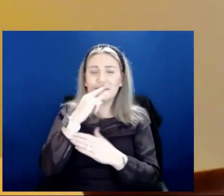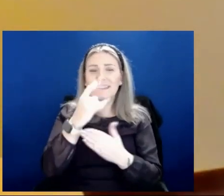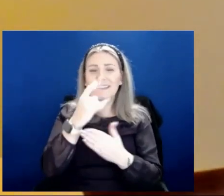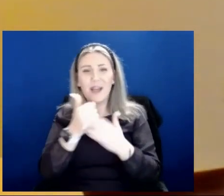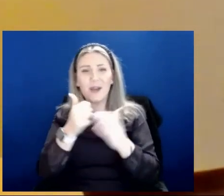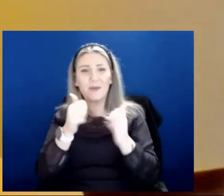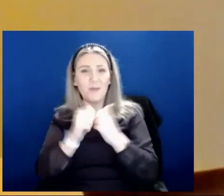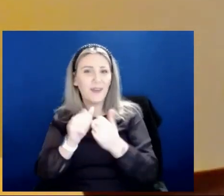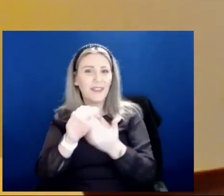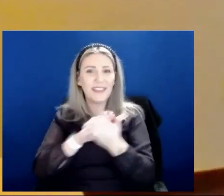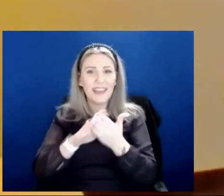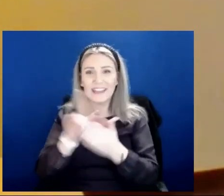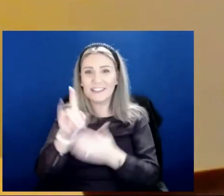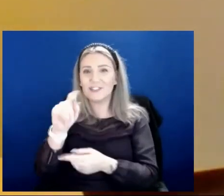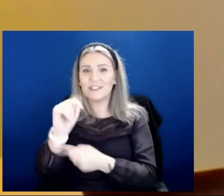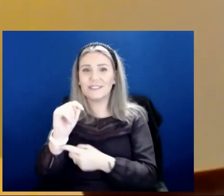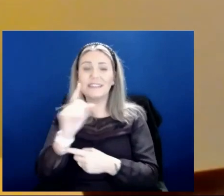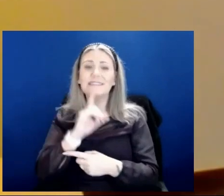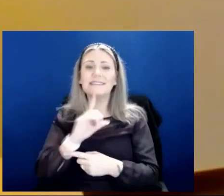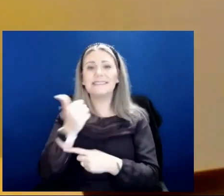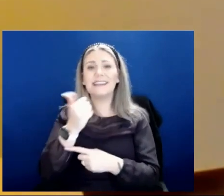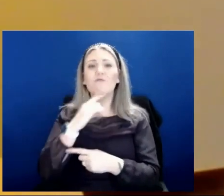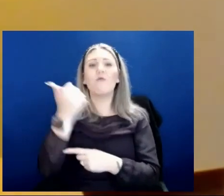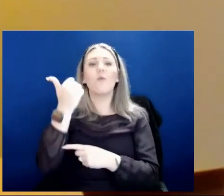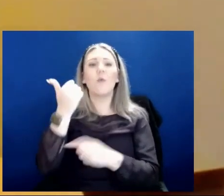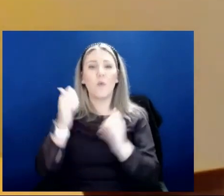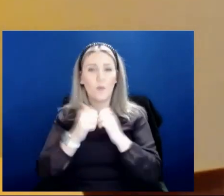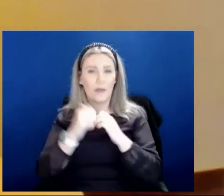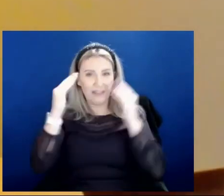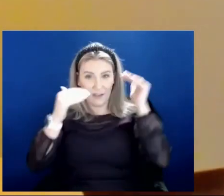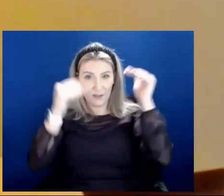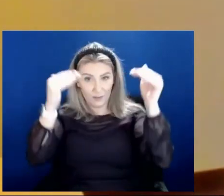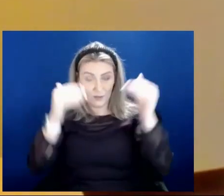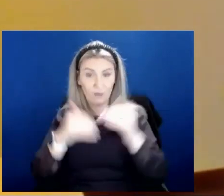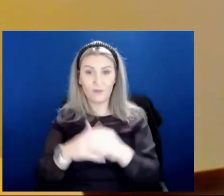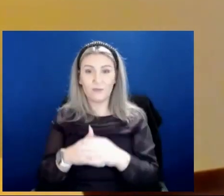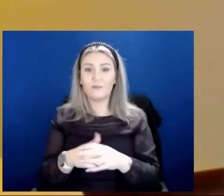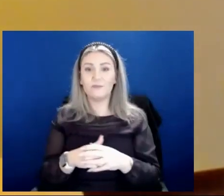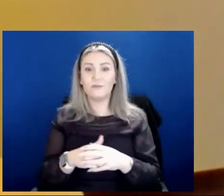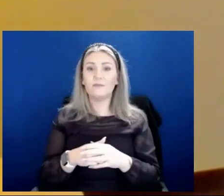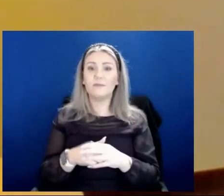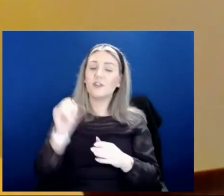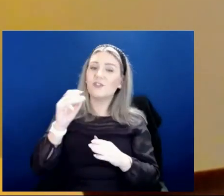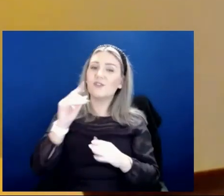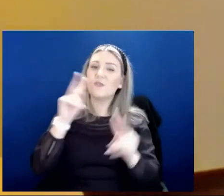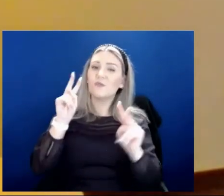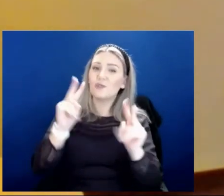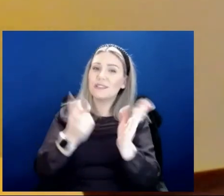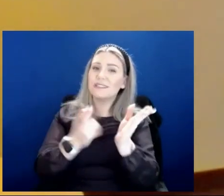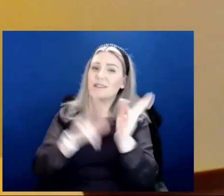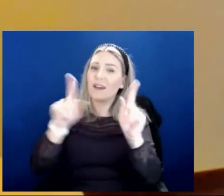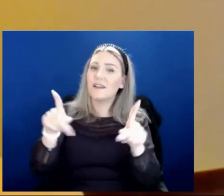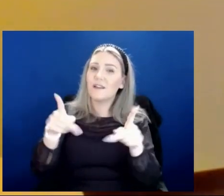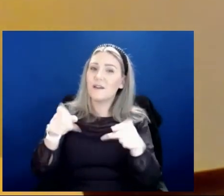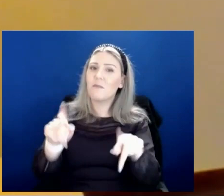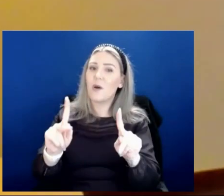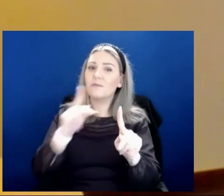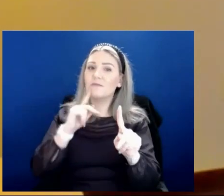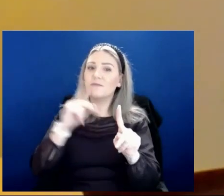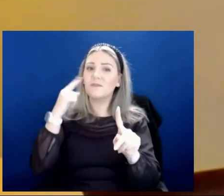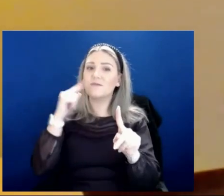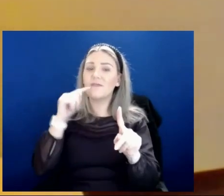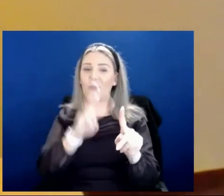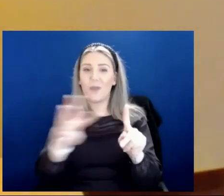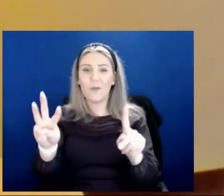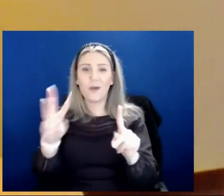builds, 10 and up with an adult. And so look for those sign-up opportunities on our website starting